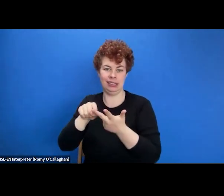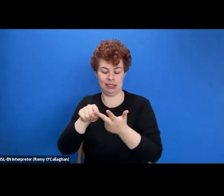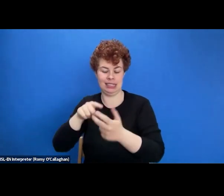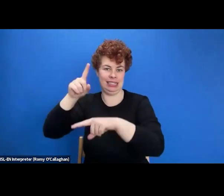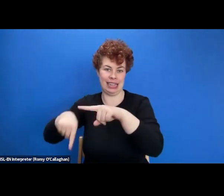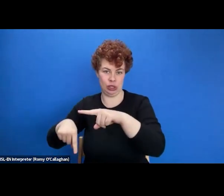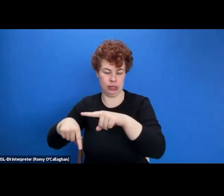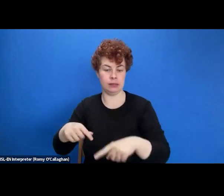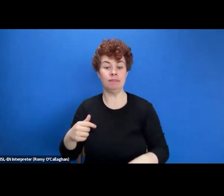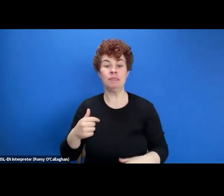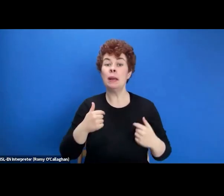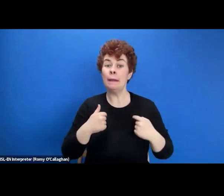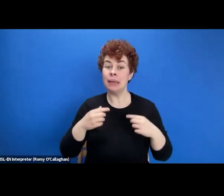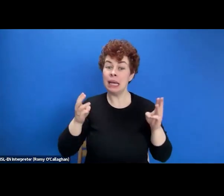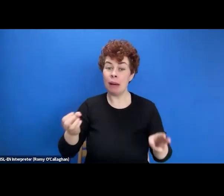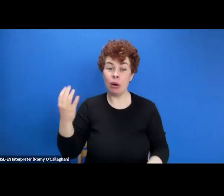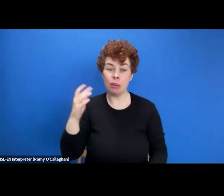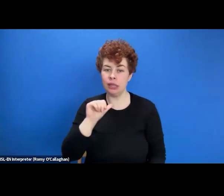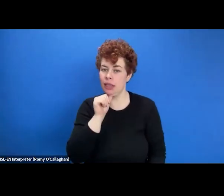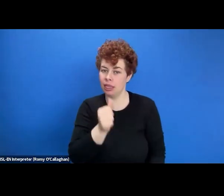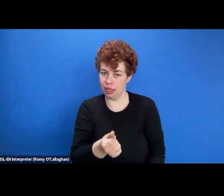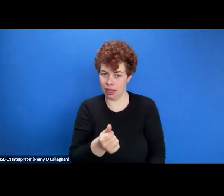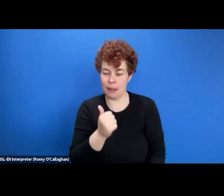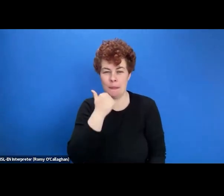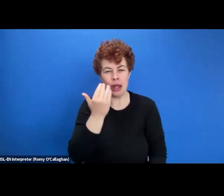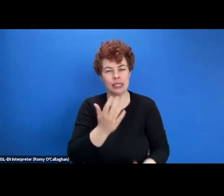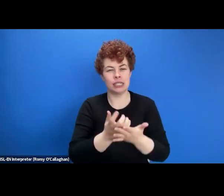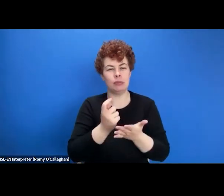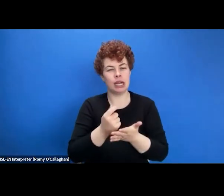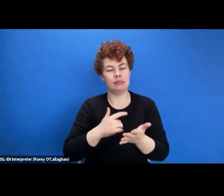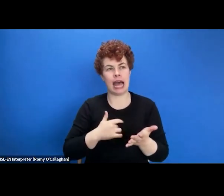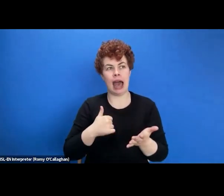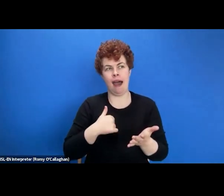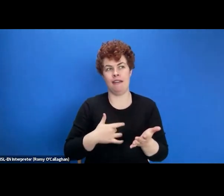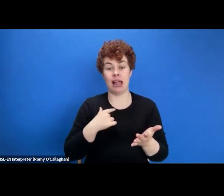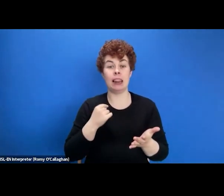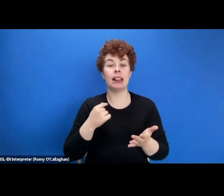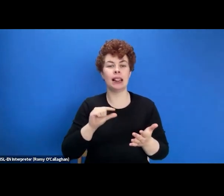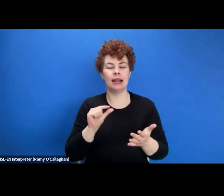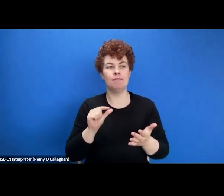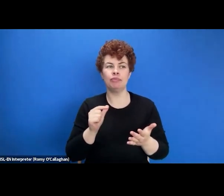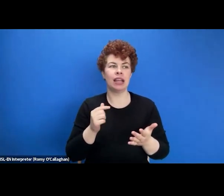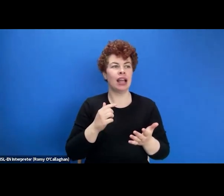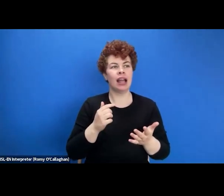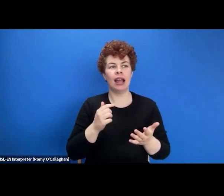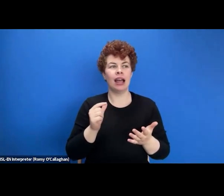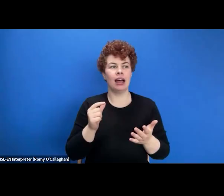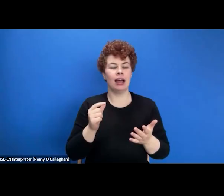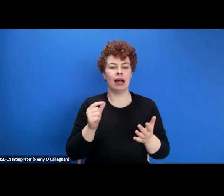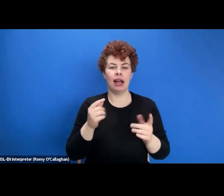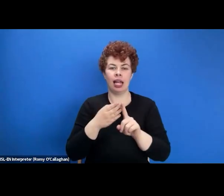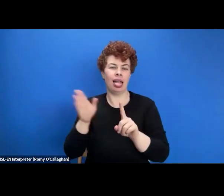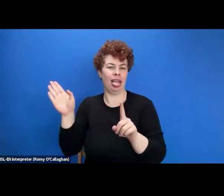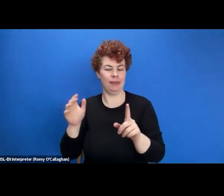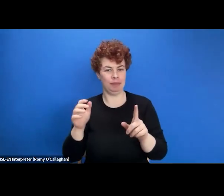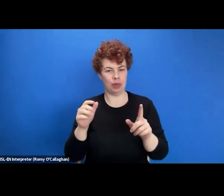share, I didn't bring any slides because I think sometimes it can detract a little bit, like when you're trying to just share a specific story. So I'm hoping to